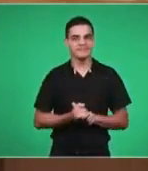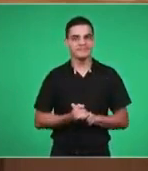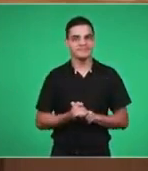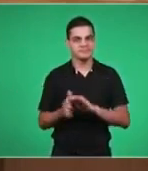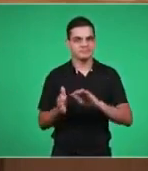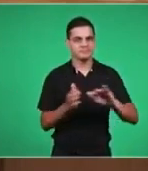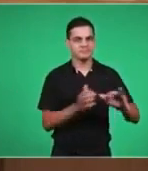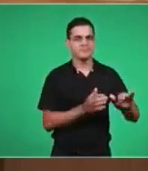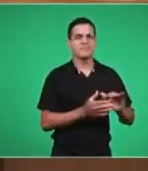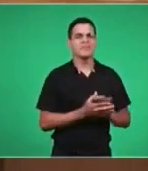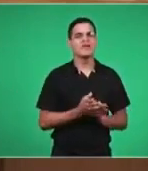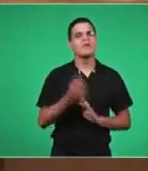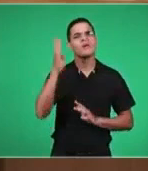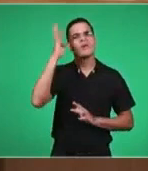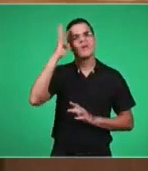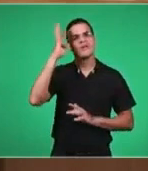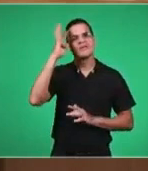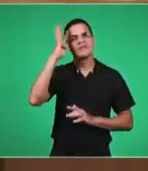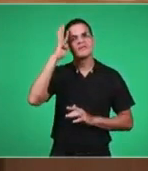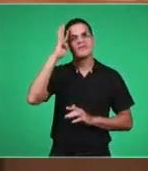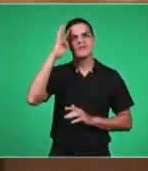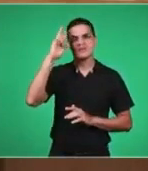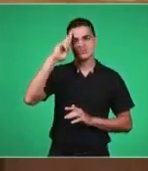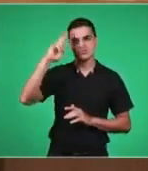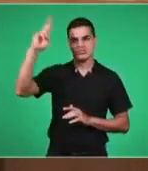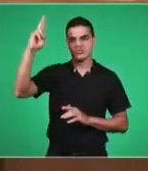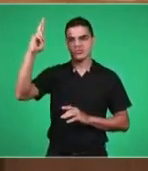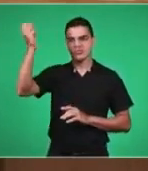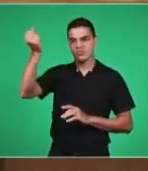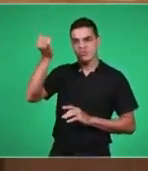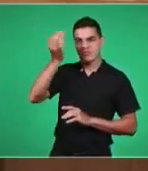When the Lord gave information on